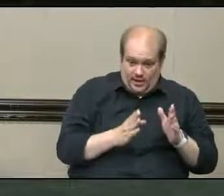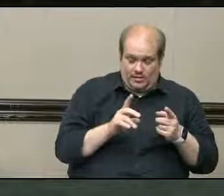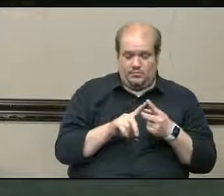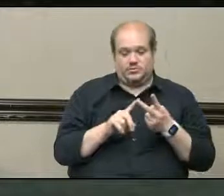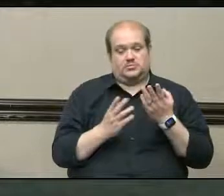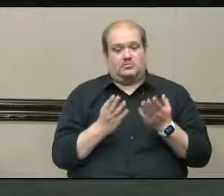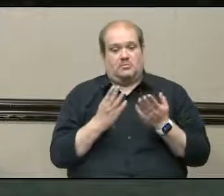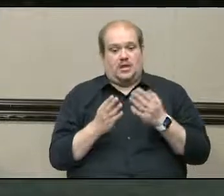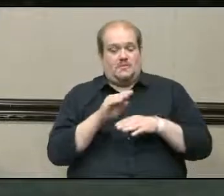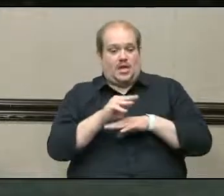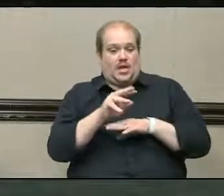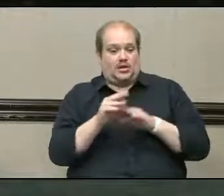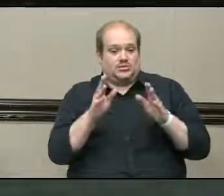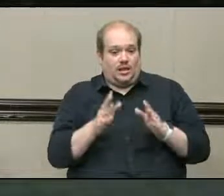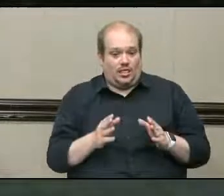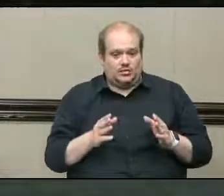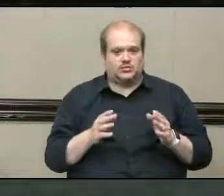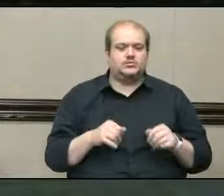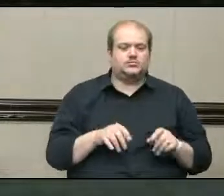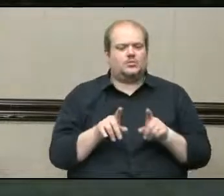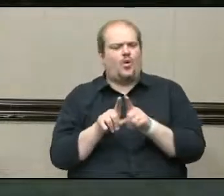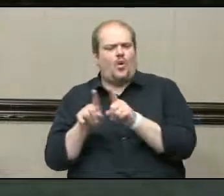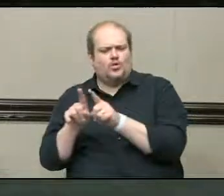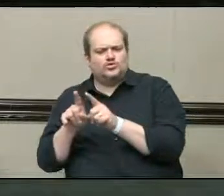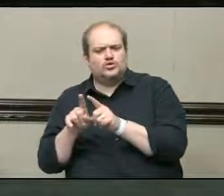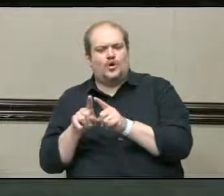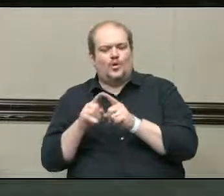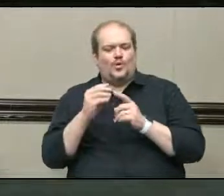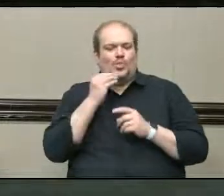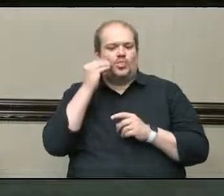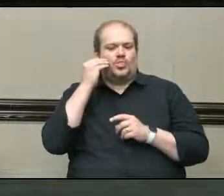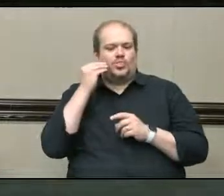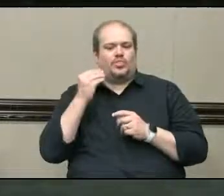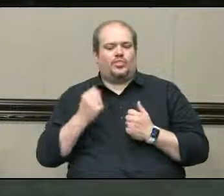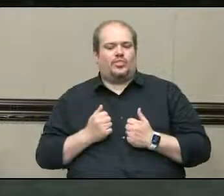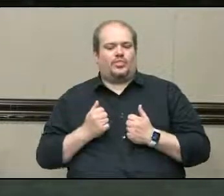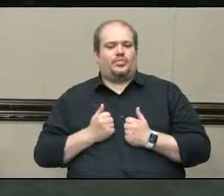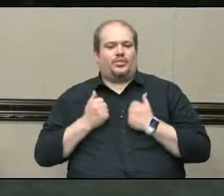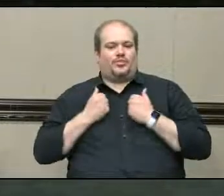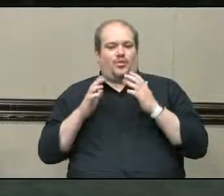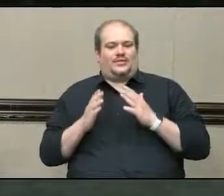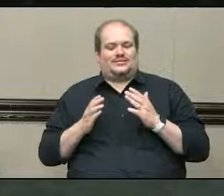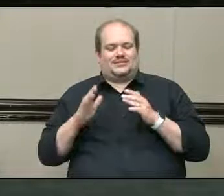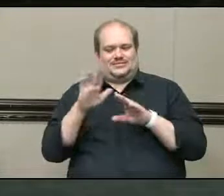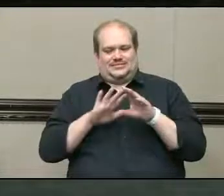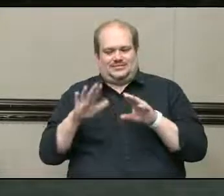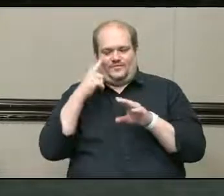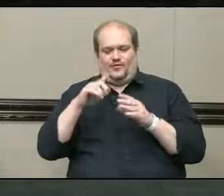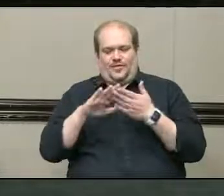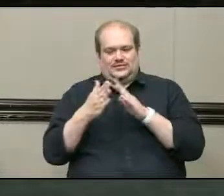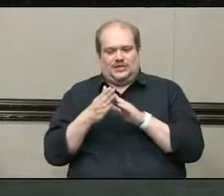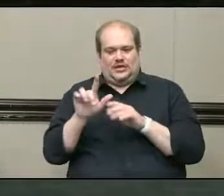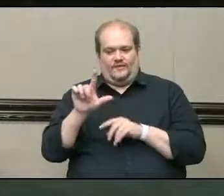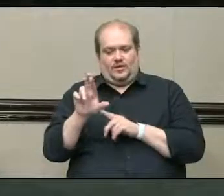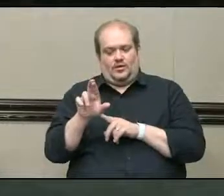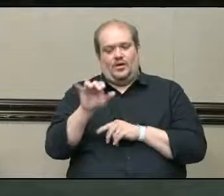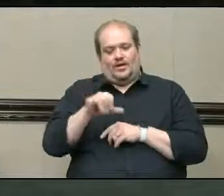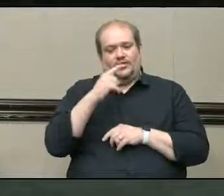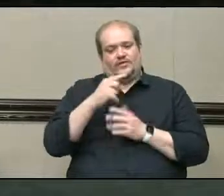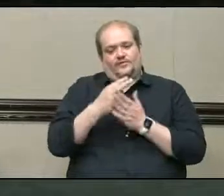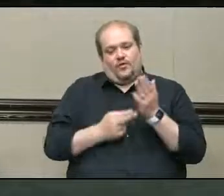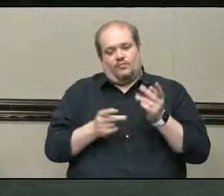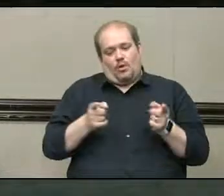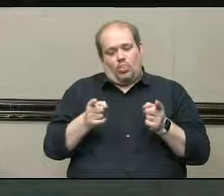could also be consultants, but also the residents of the city of Little Rock. So it is for both of